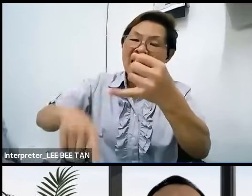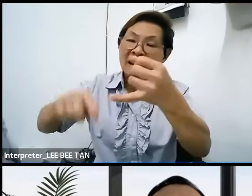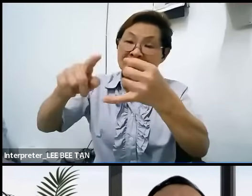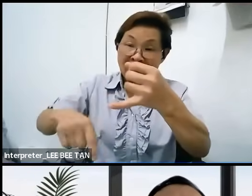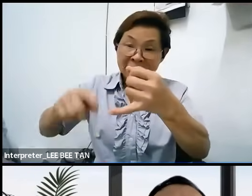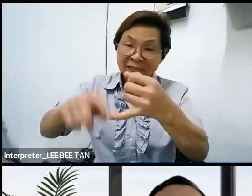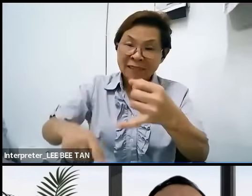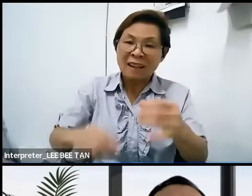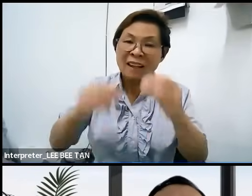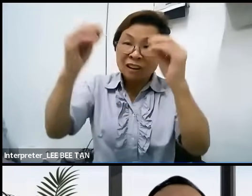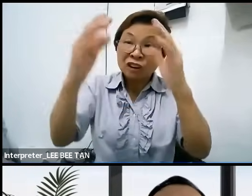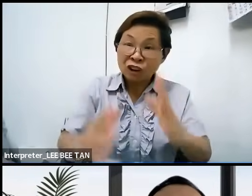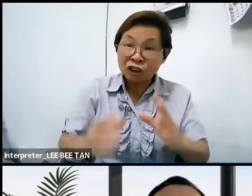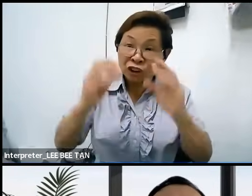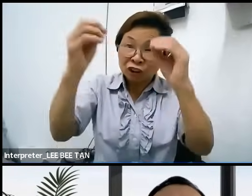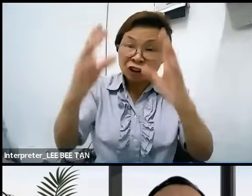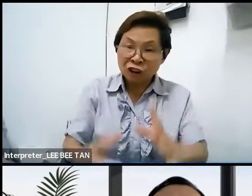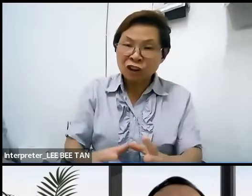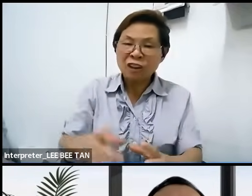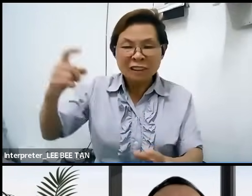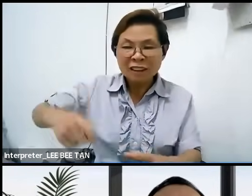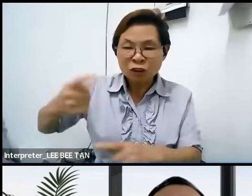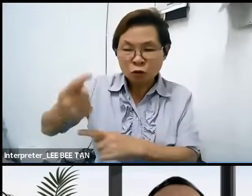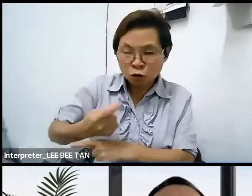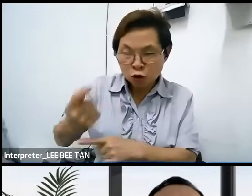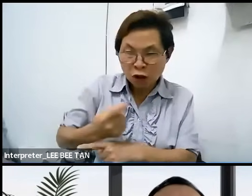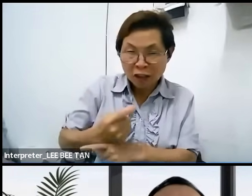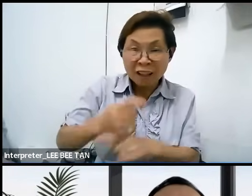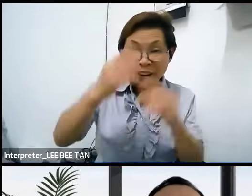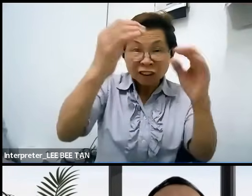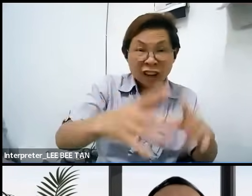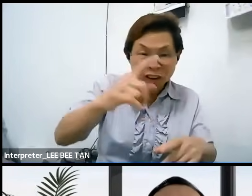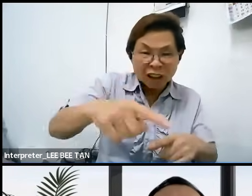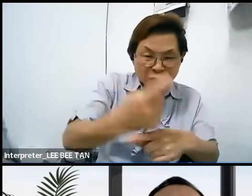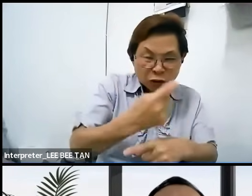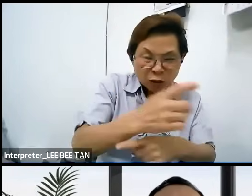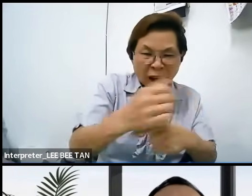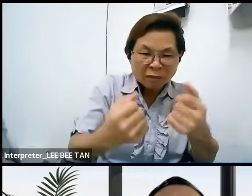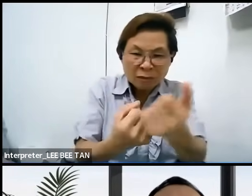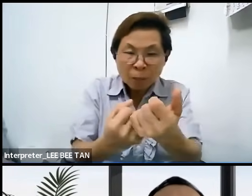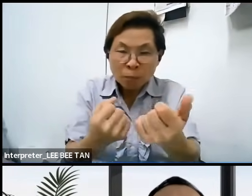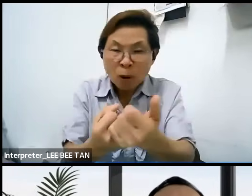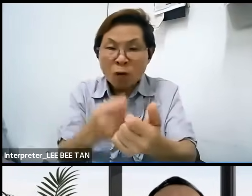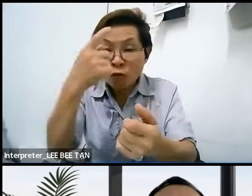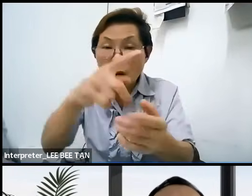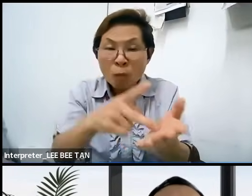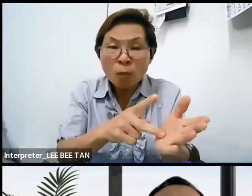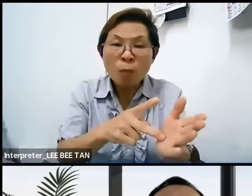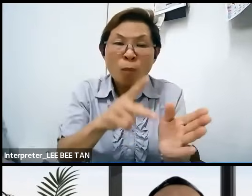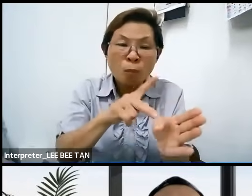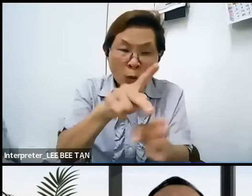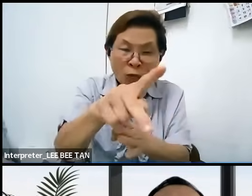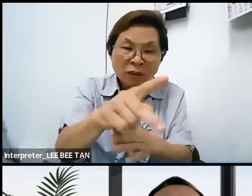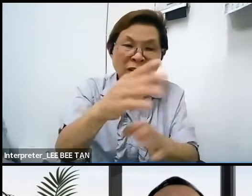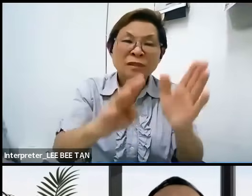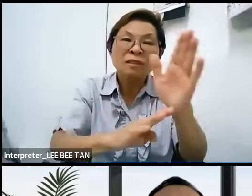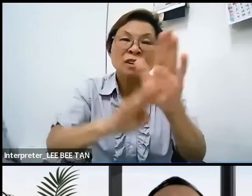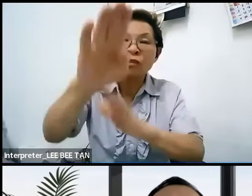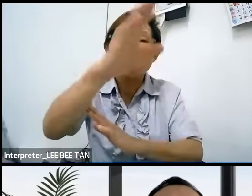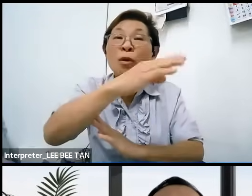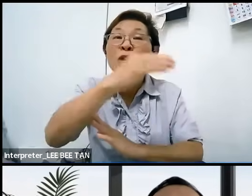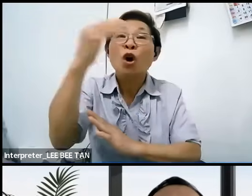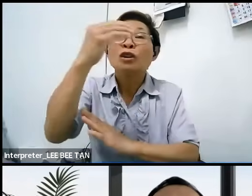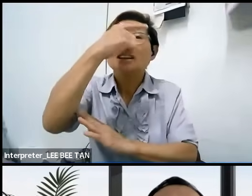the teachers. They need to be trained, they need to be supported for professional development, because